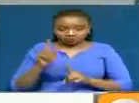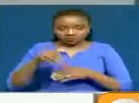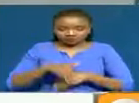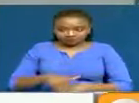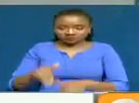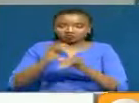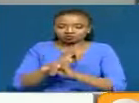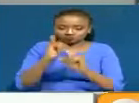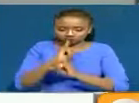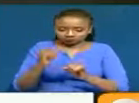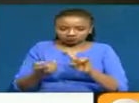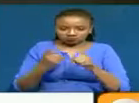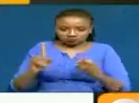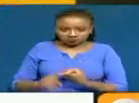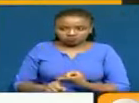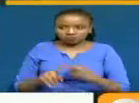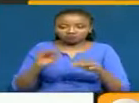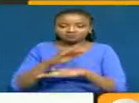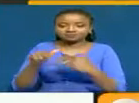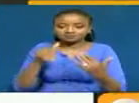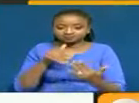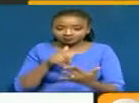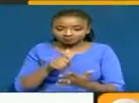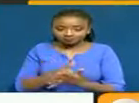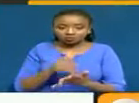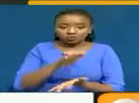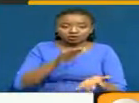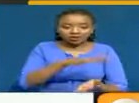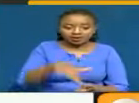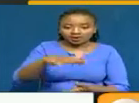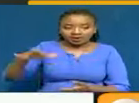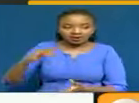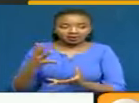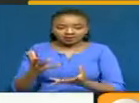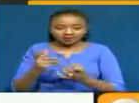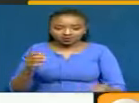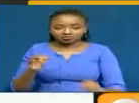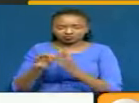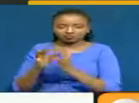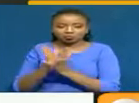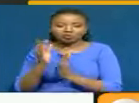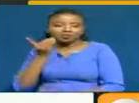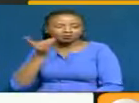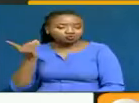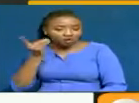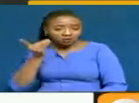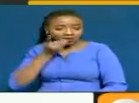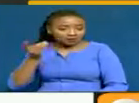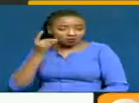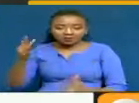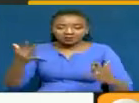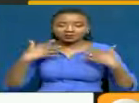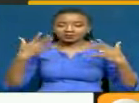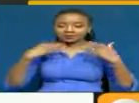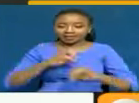observe high sanitation standards. All ablutions block will now be attached with dormitories that must have ventilated closets